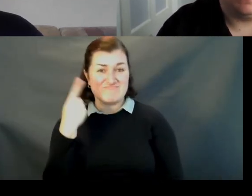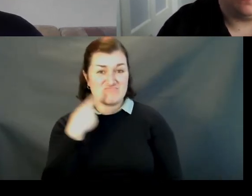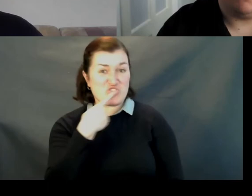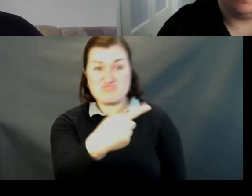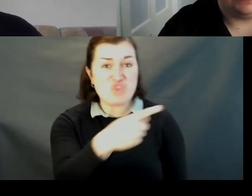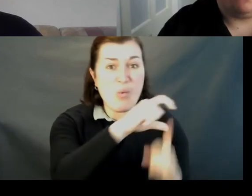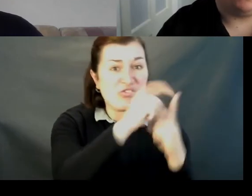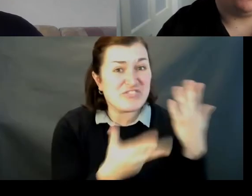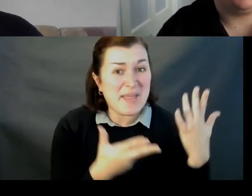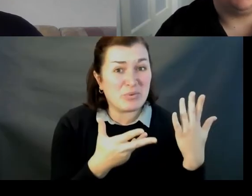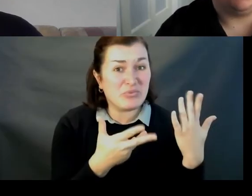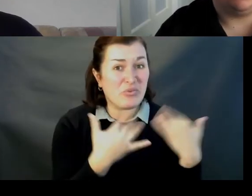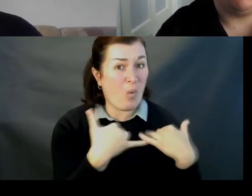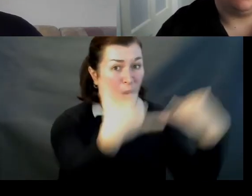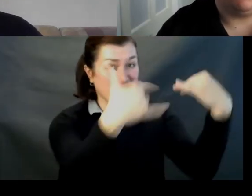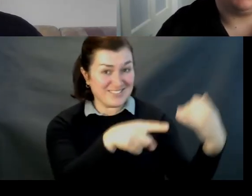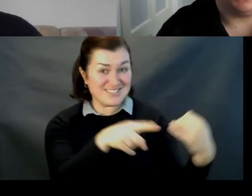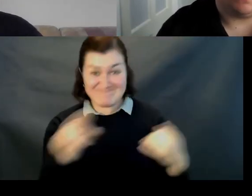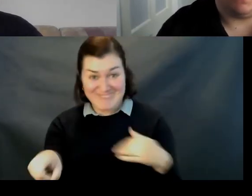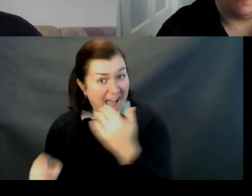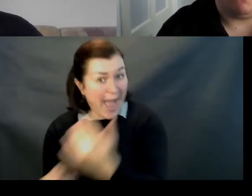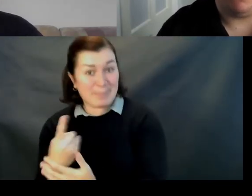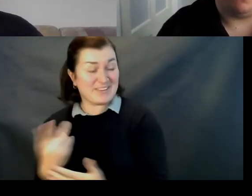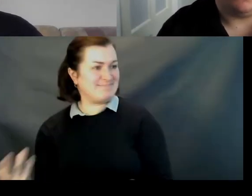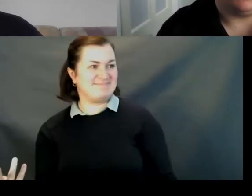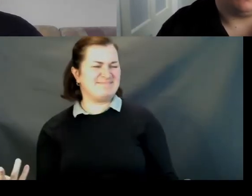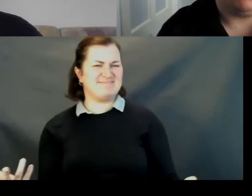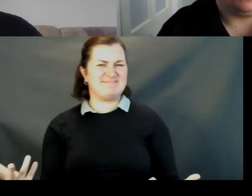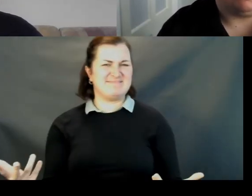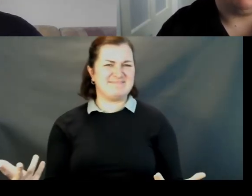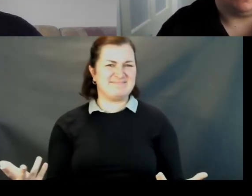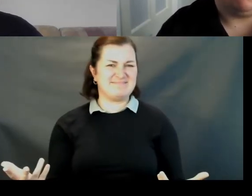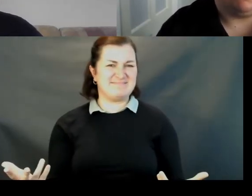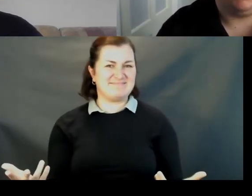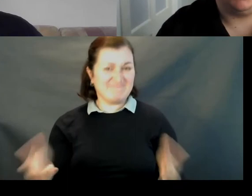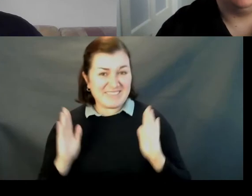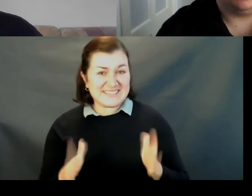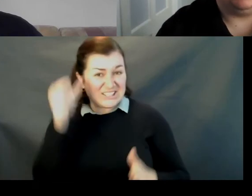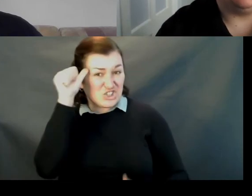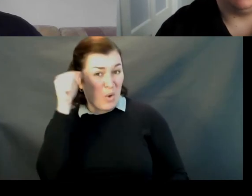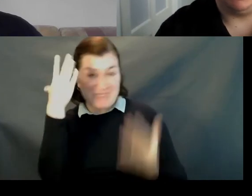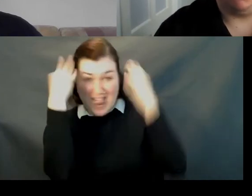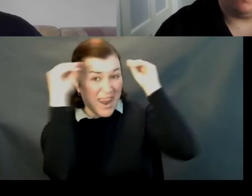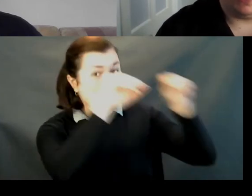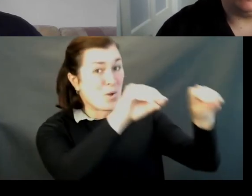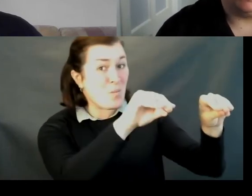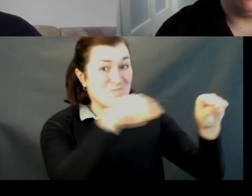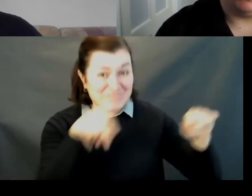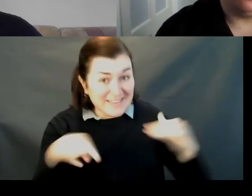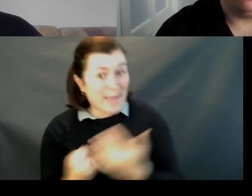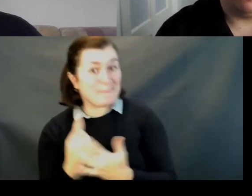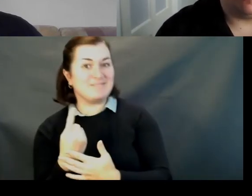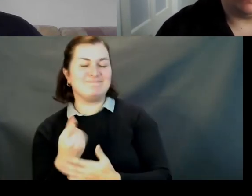happening? Otherwise, they're not going to, you know, they're not going to seek them out. Otherwise, if you don't know, if they don't tell them. And obviously, this is why the